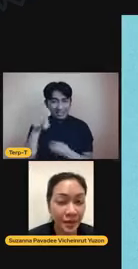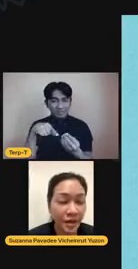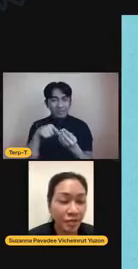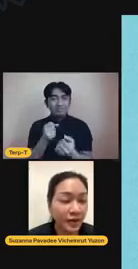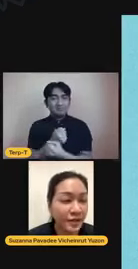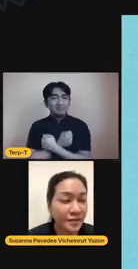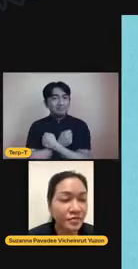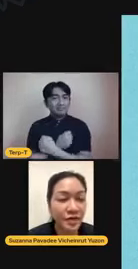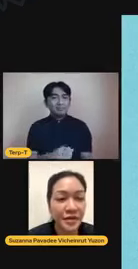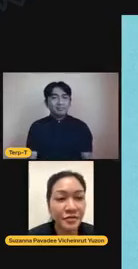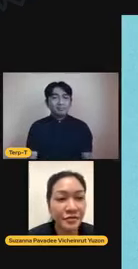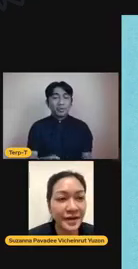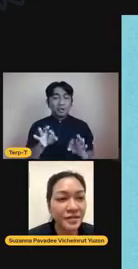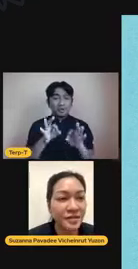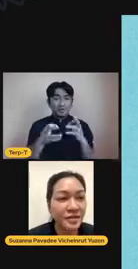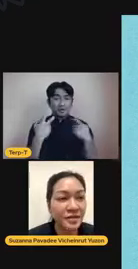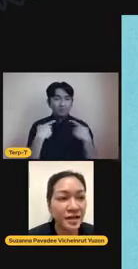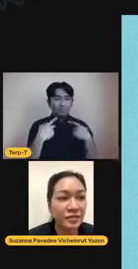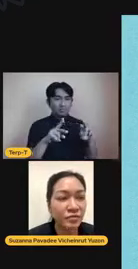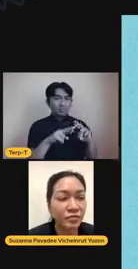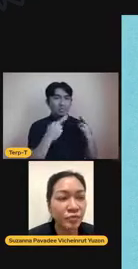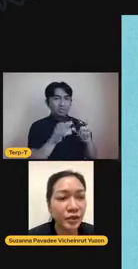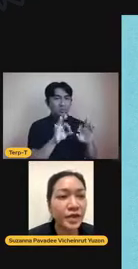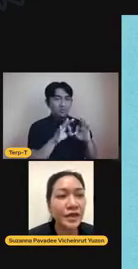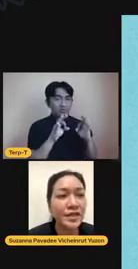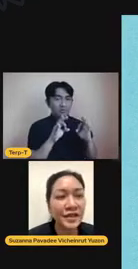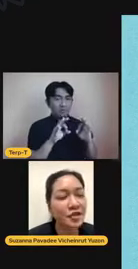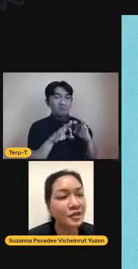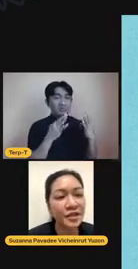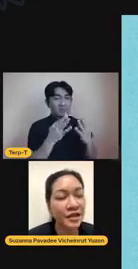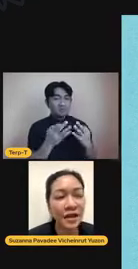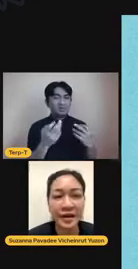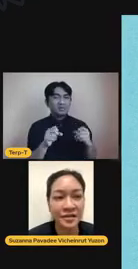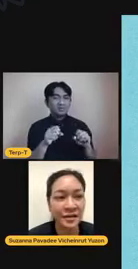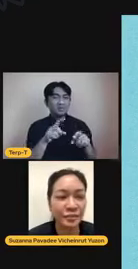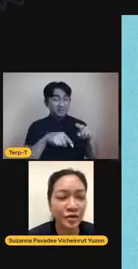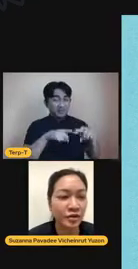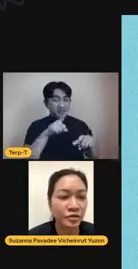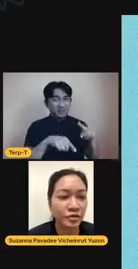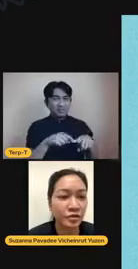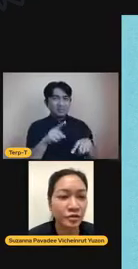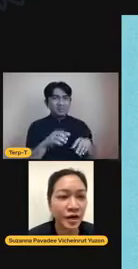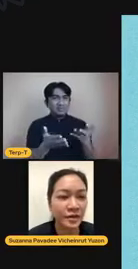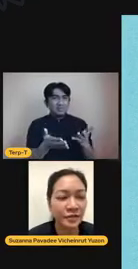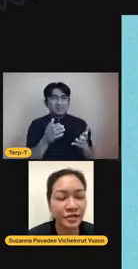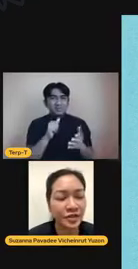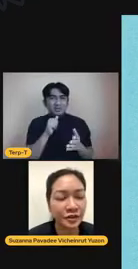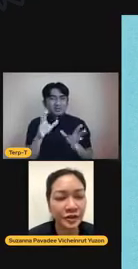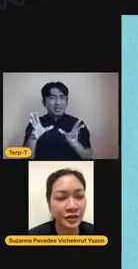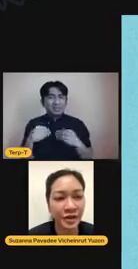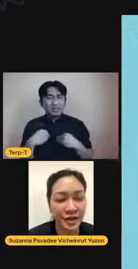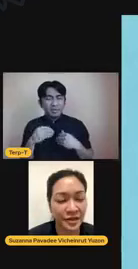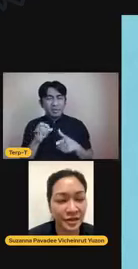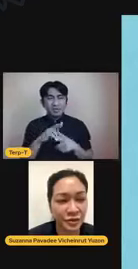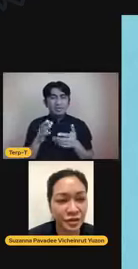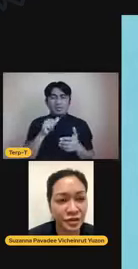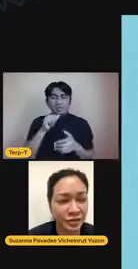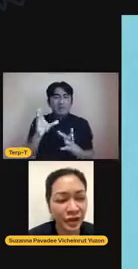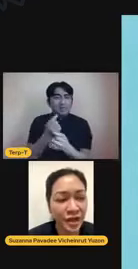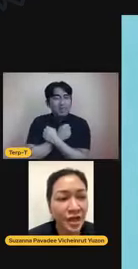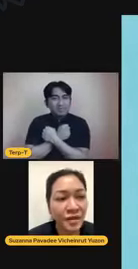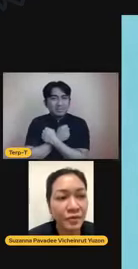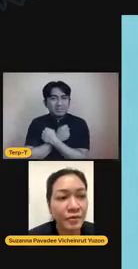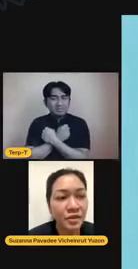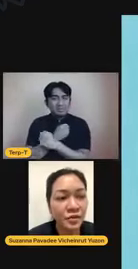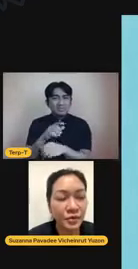any relatives or any friends that really intentionally cannot accept or do not love our children or cannot accept our